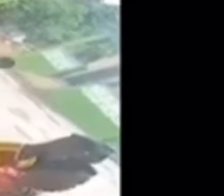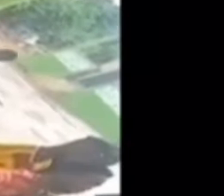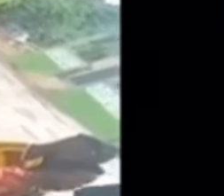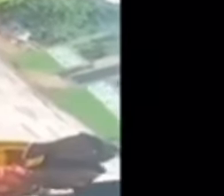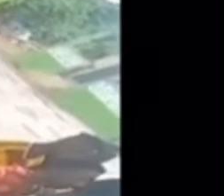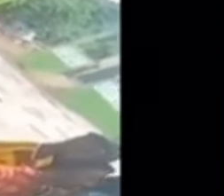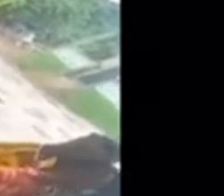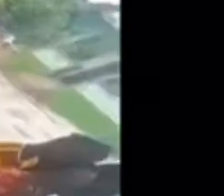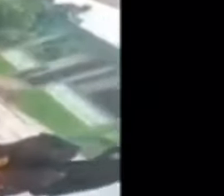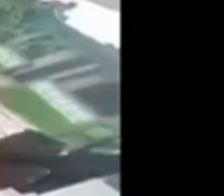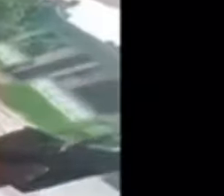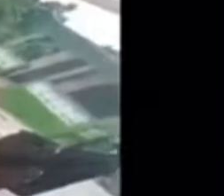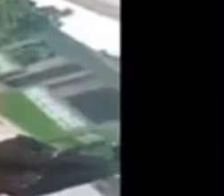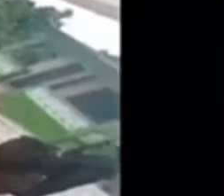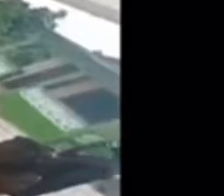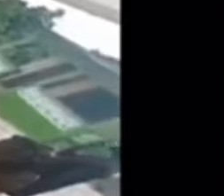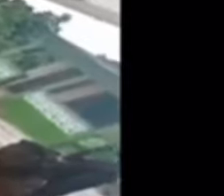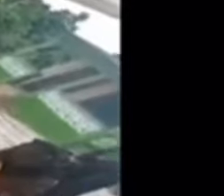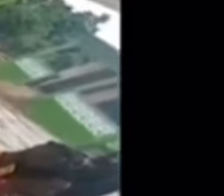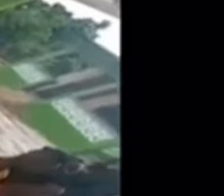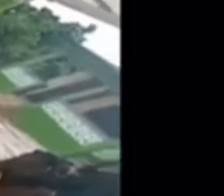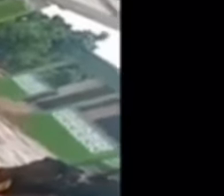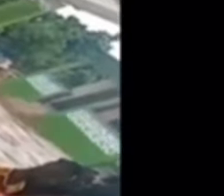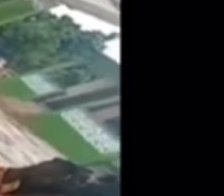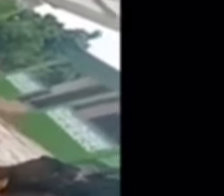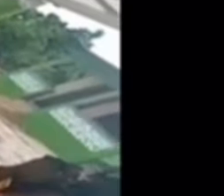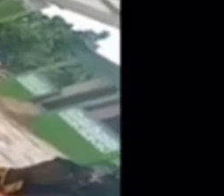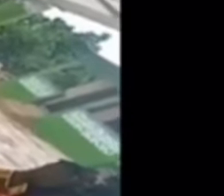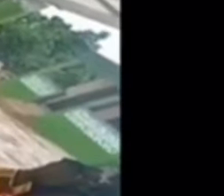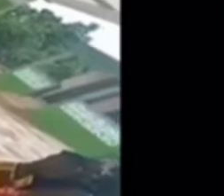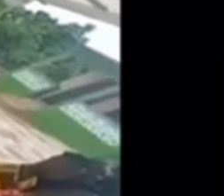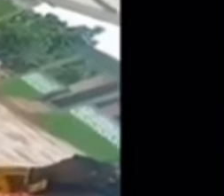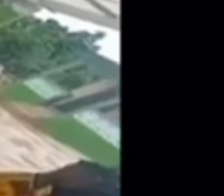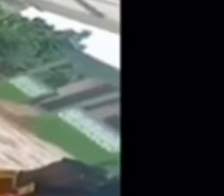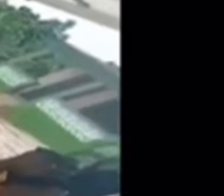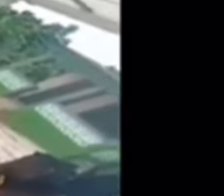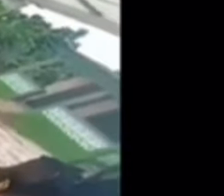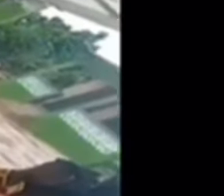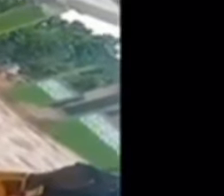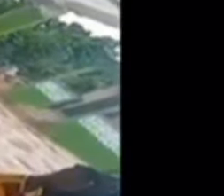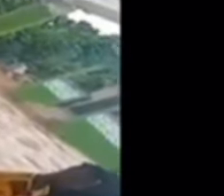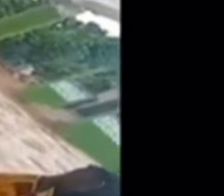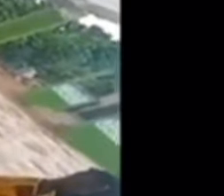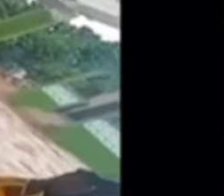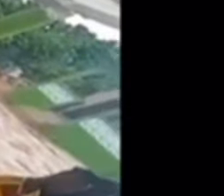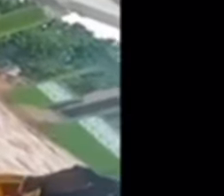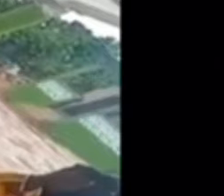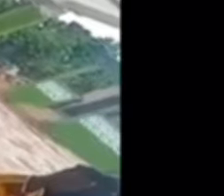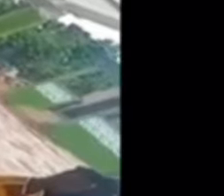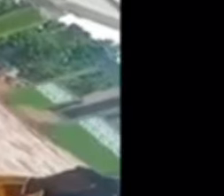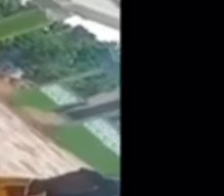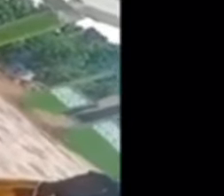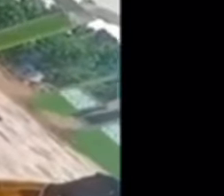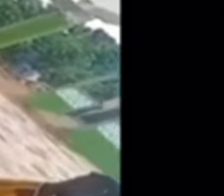eno achire no eye personnel omo a omutimi enya akwanya e free fire service mukọ ye no so ye ma individual bi sika